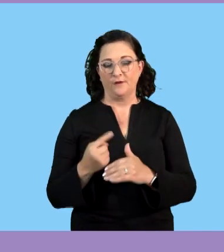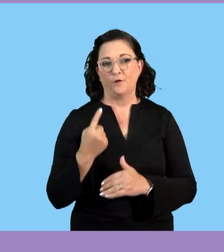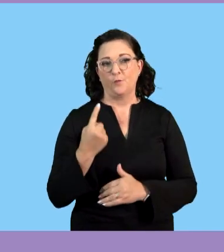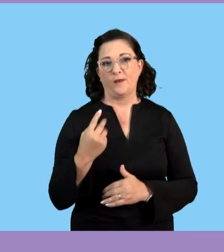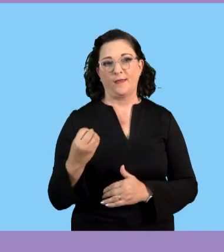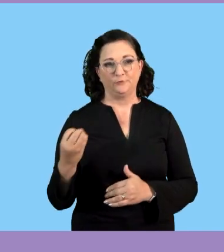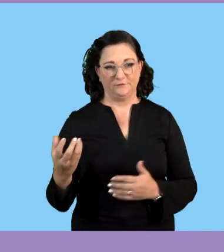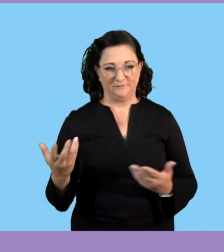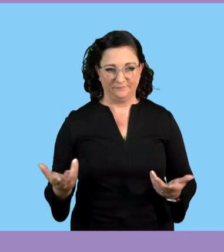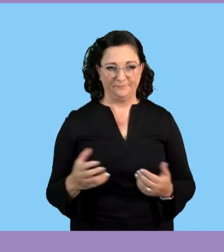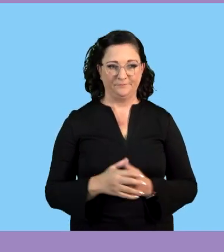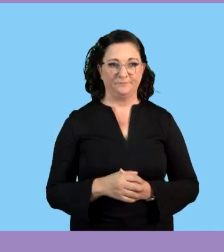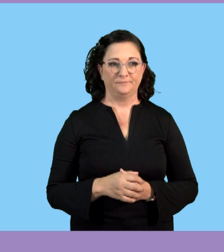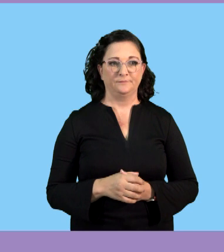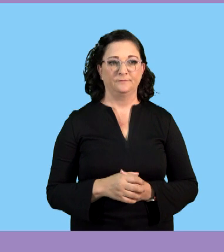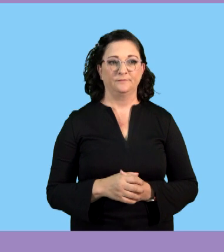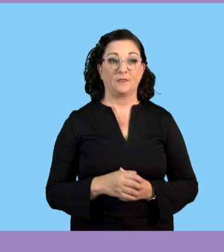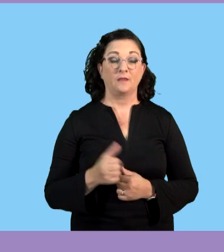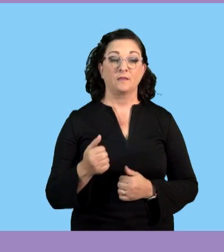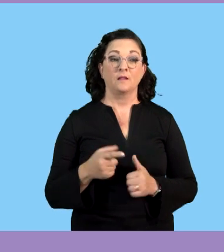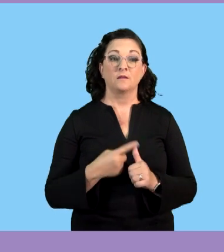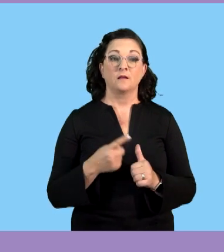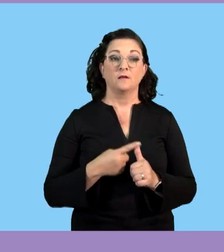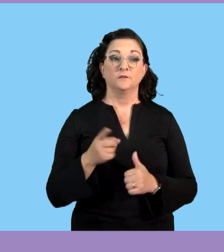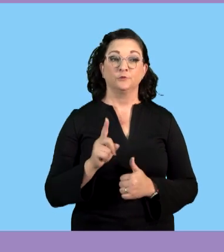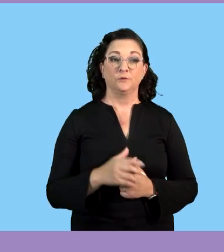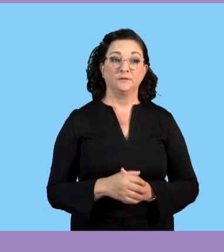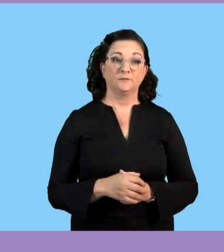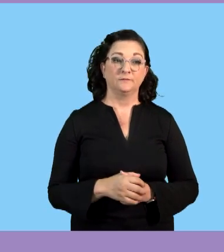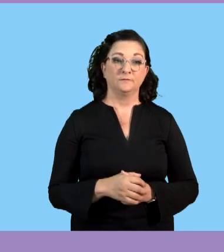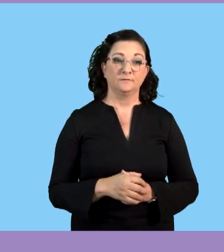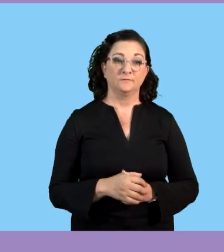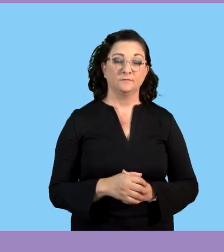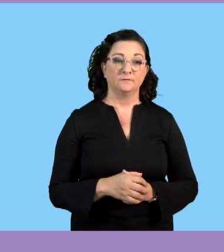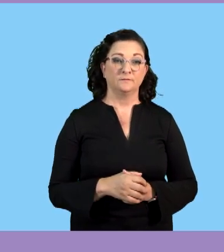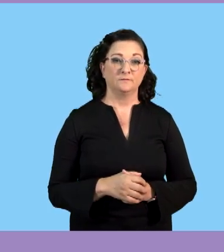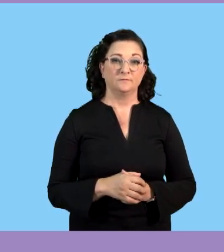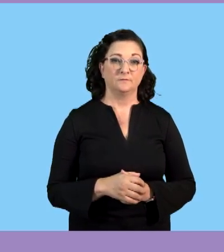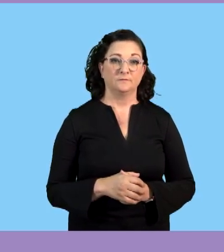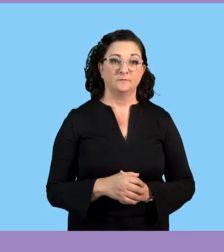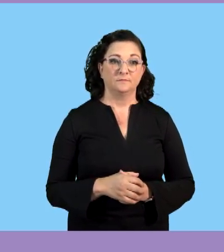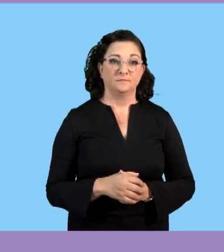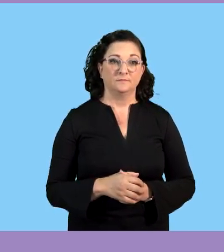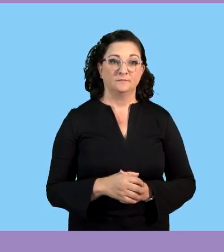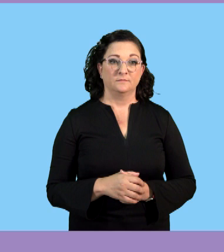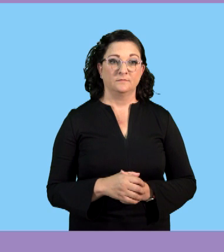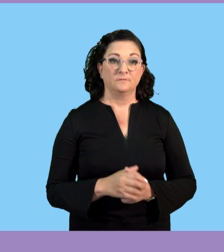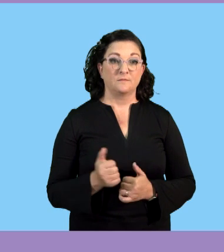143,650 by 100. And you're going to get an amount